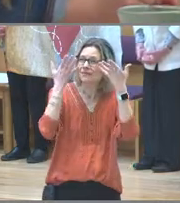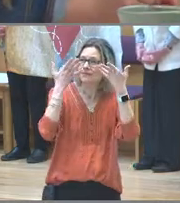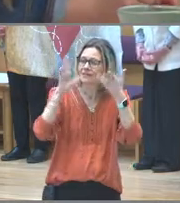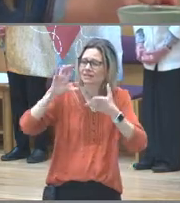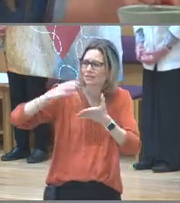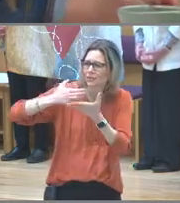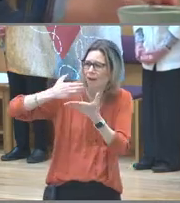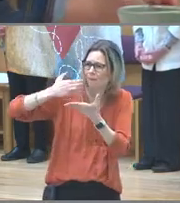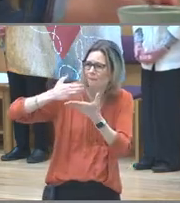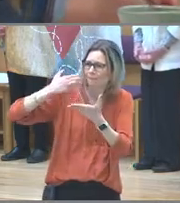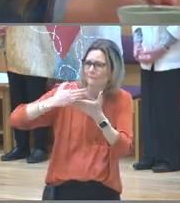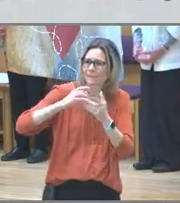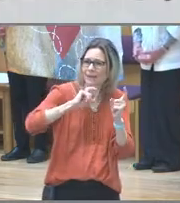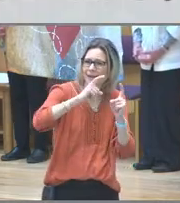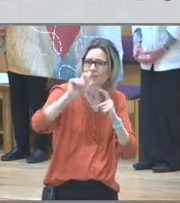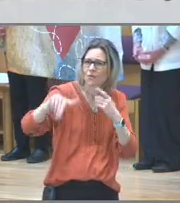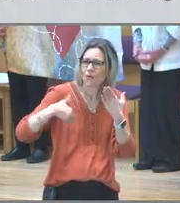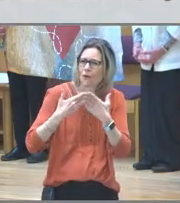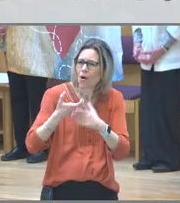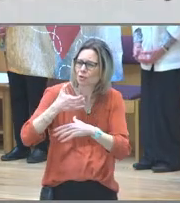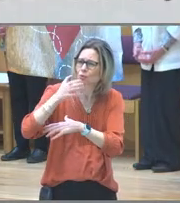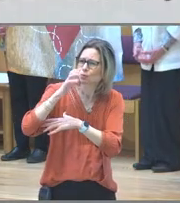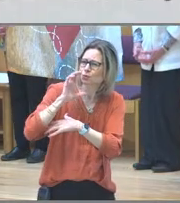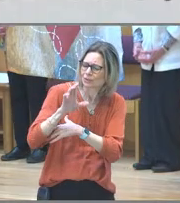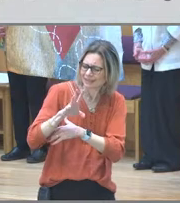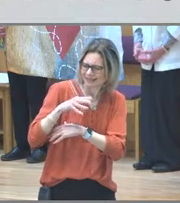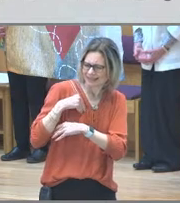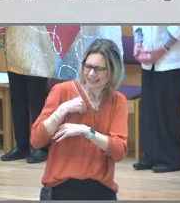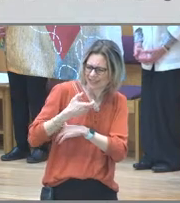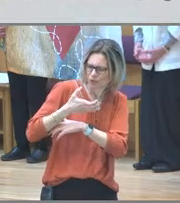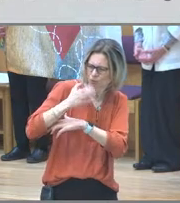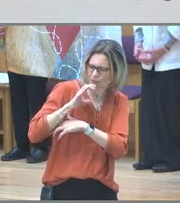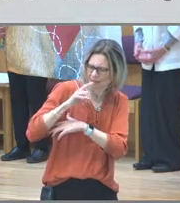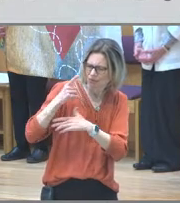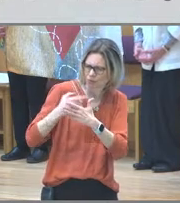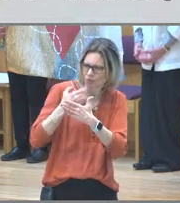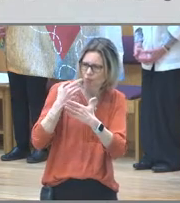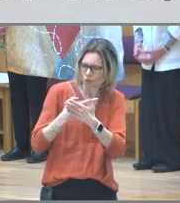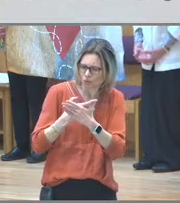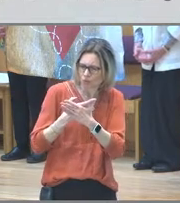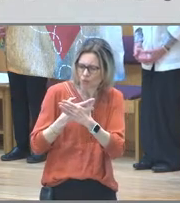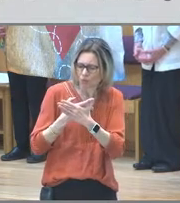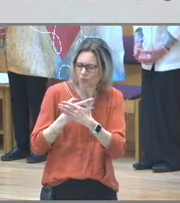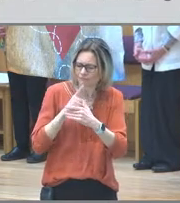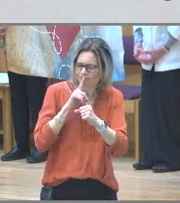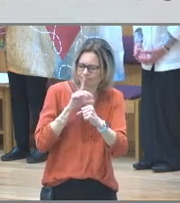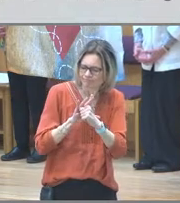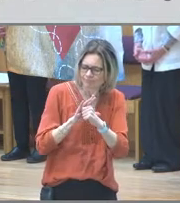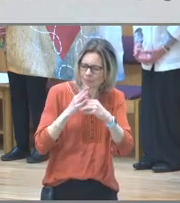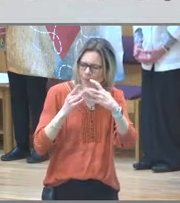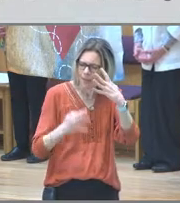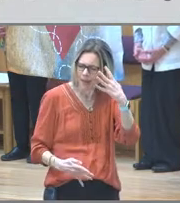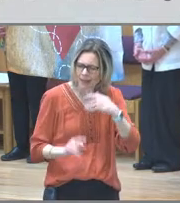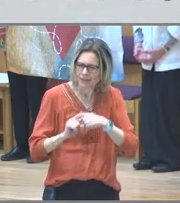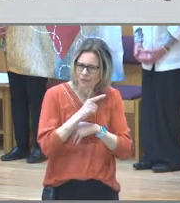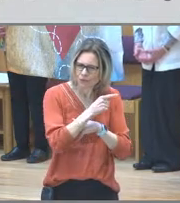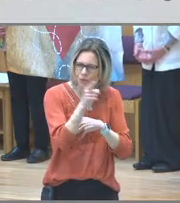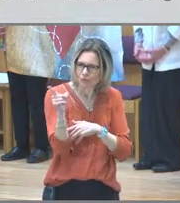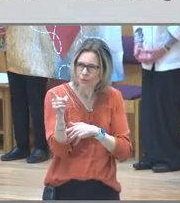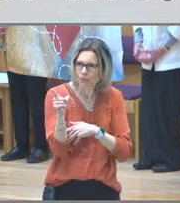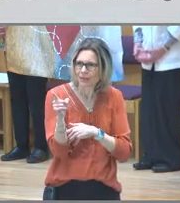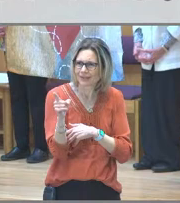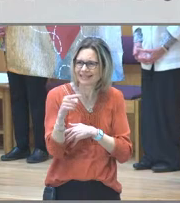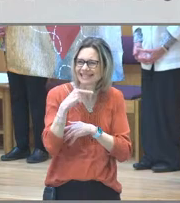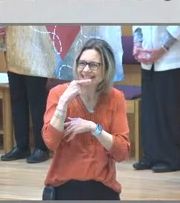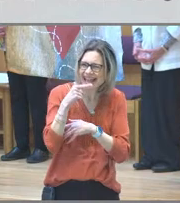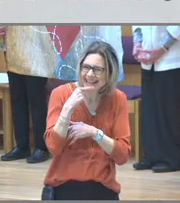cup. He gave it for all to drink and said, take and drink. This cup is the new covenant in my blood. Shed. No.